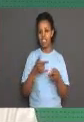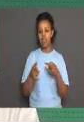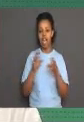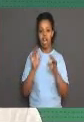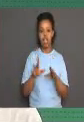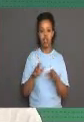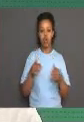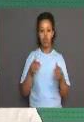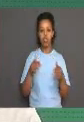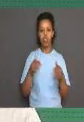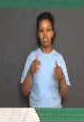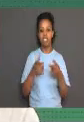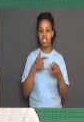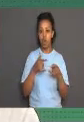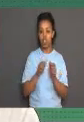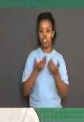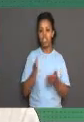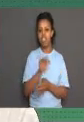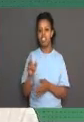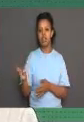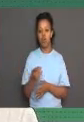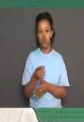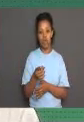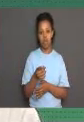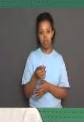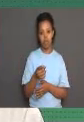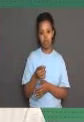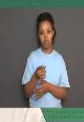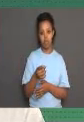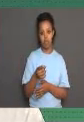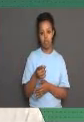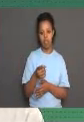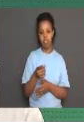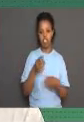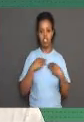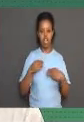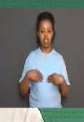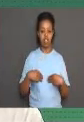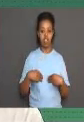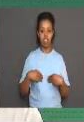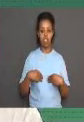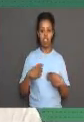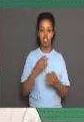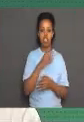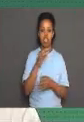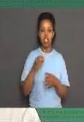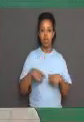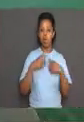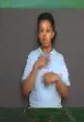species had the ability to develop similar structures in order to adapt to their